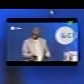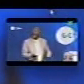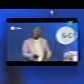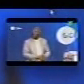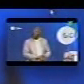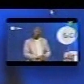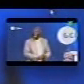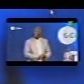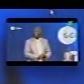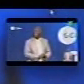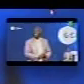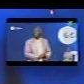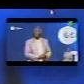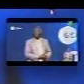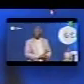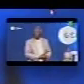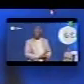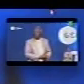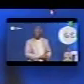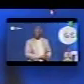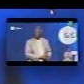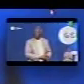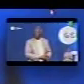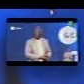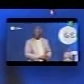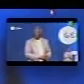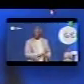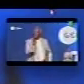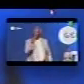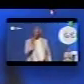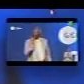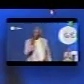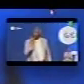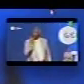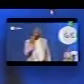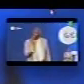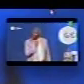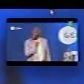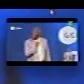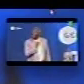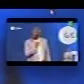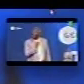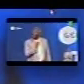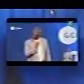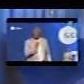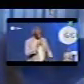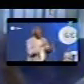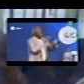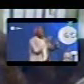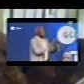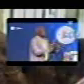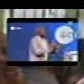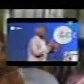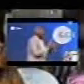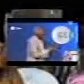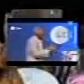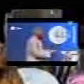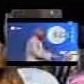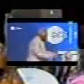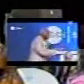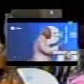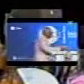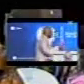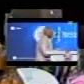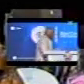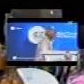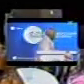I supposed to do? Where am I going? How did yesterday go? How did last month go?